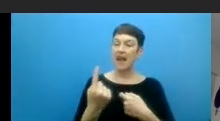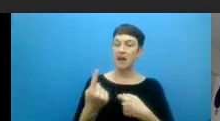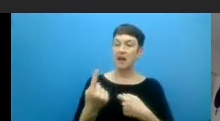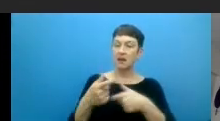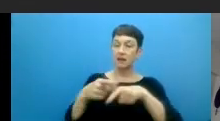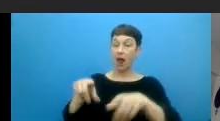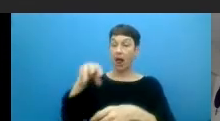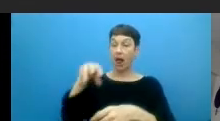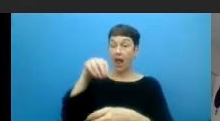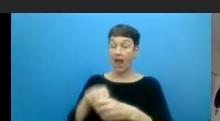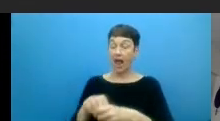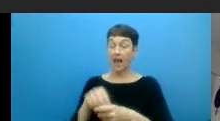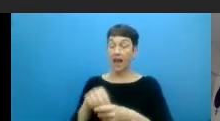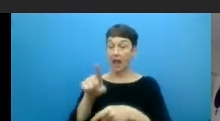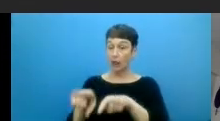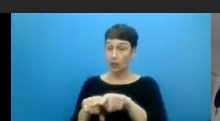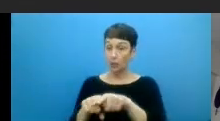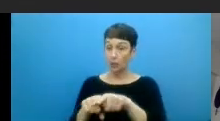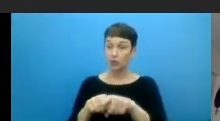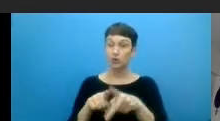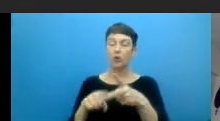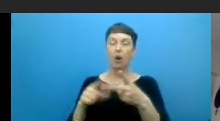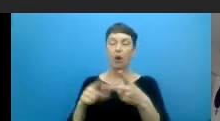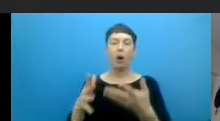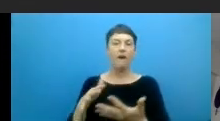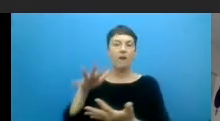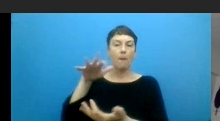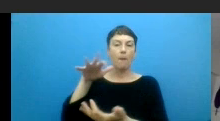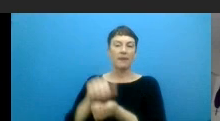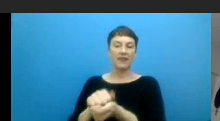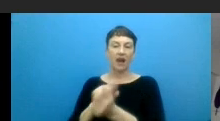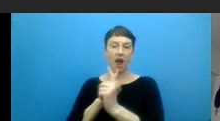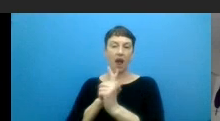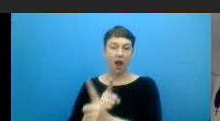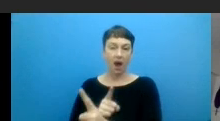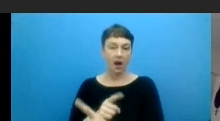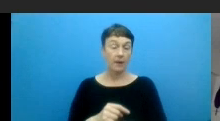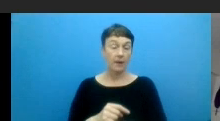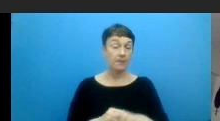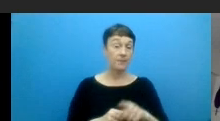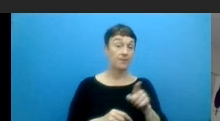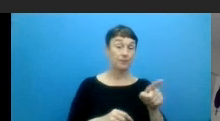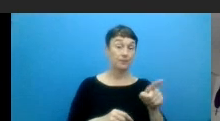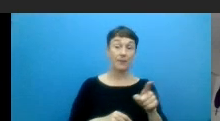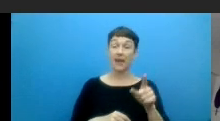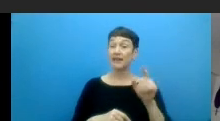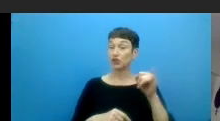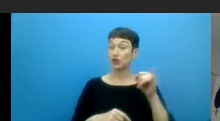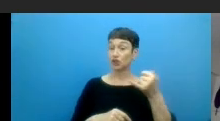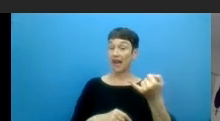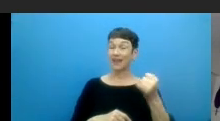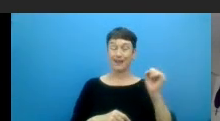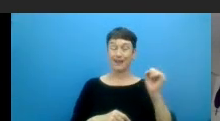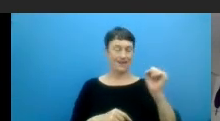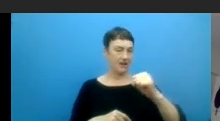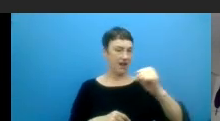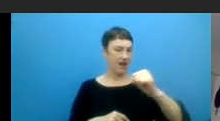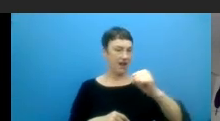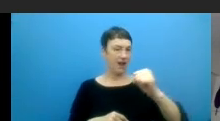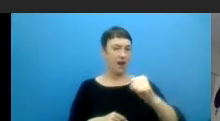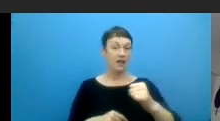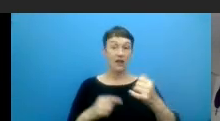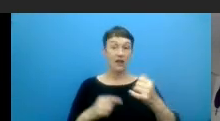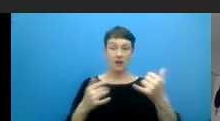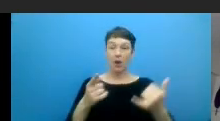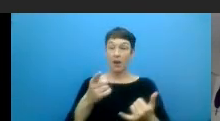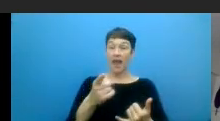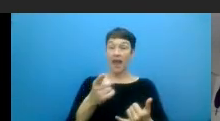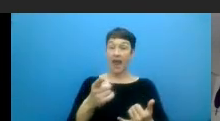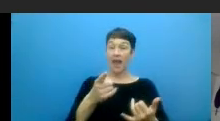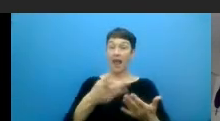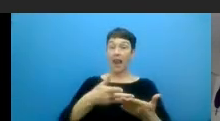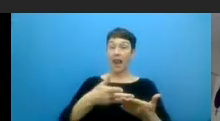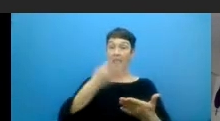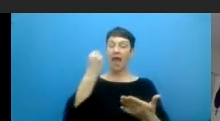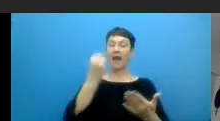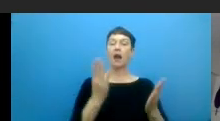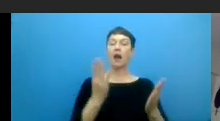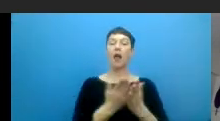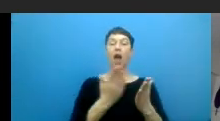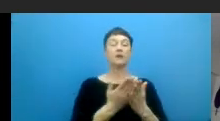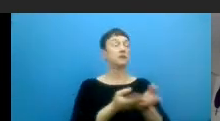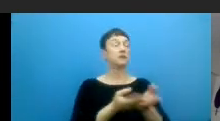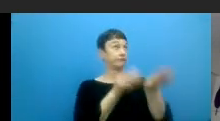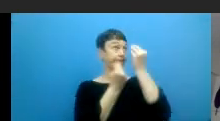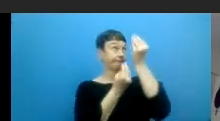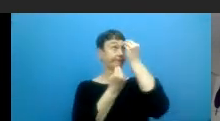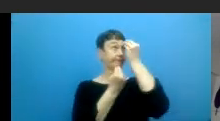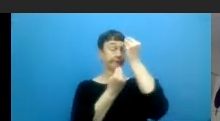Yeah, definitely. So I think what comes to play there is, as spoken before with the learning environment, if we're engaging